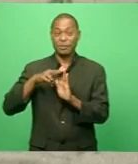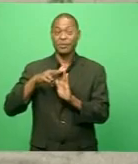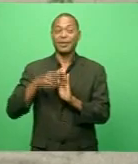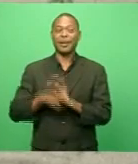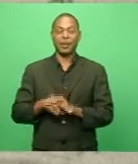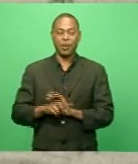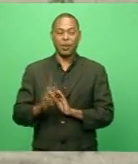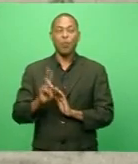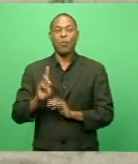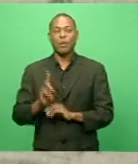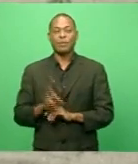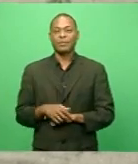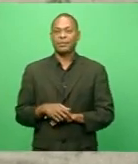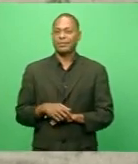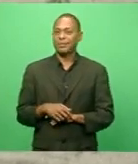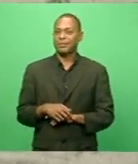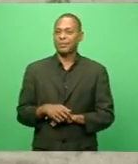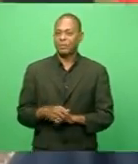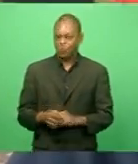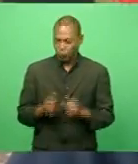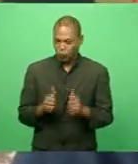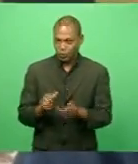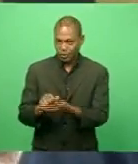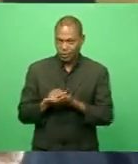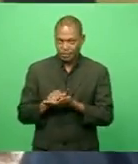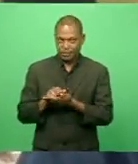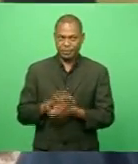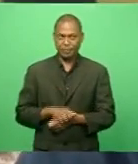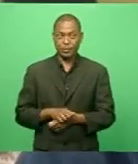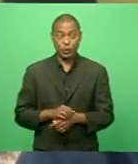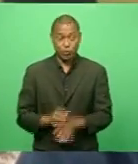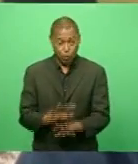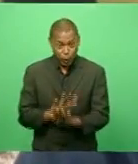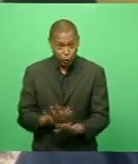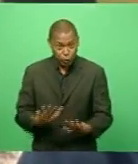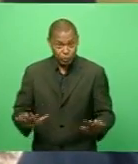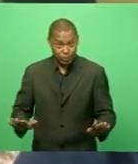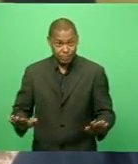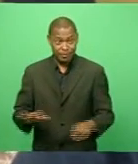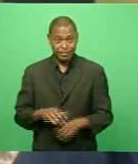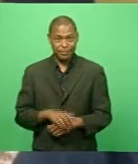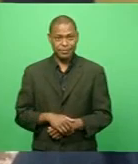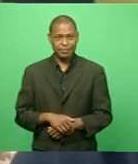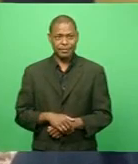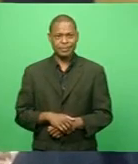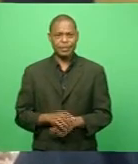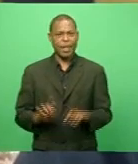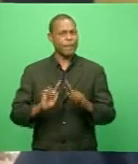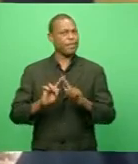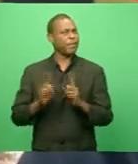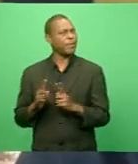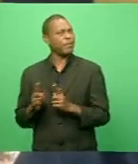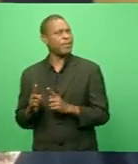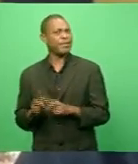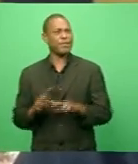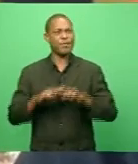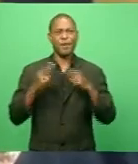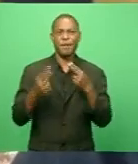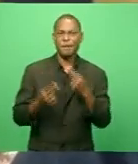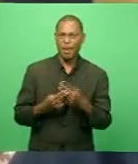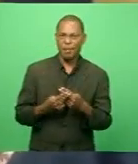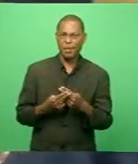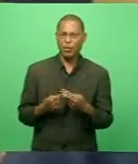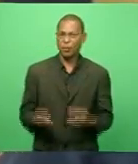and environmentally friendly. These children, they come from families who are resource users, who are resource